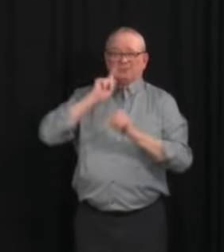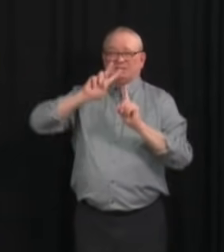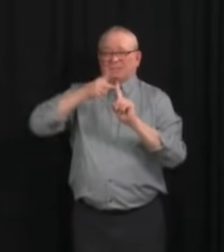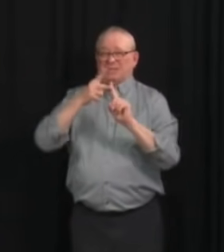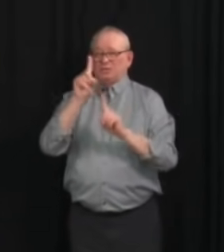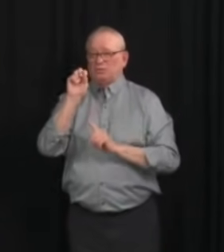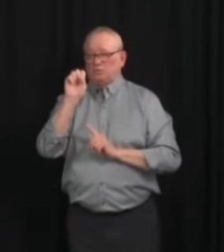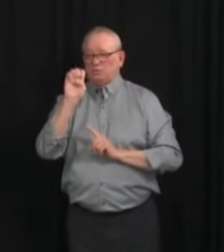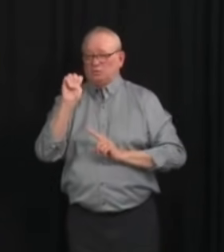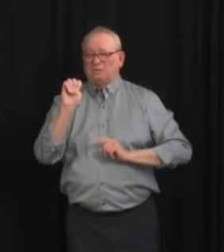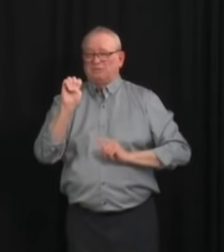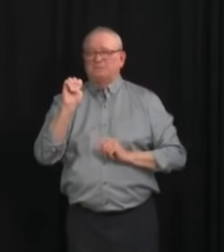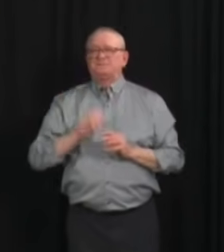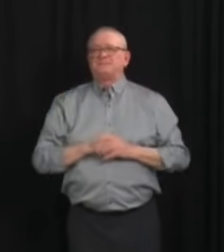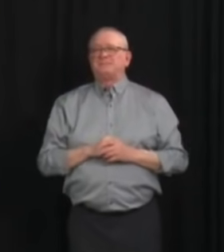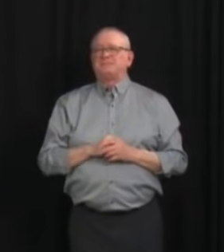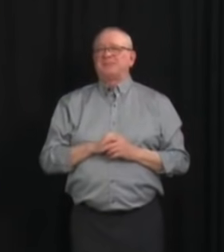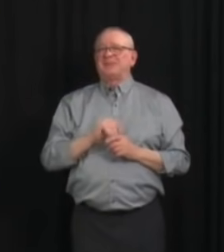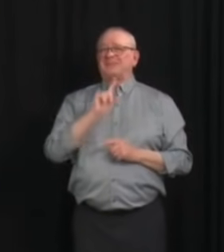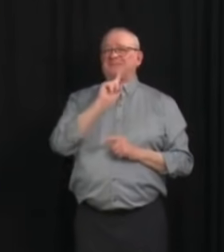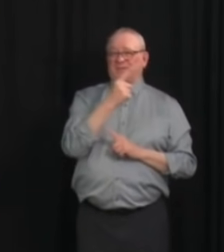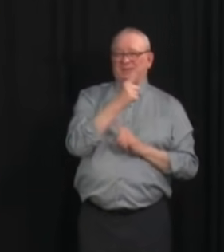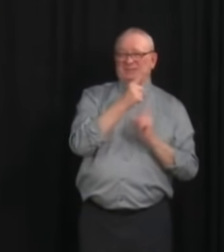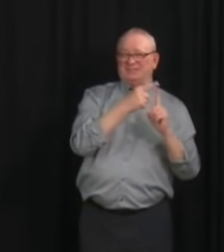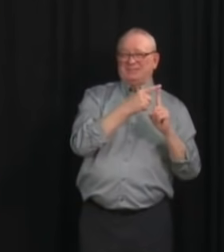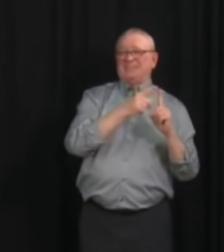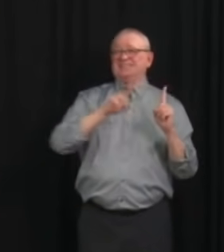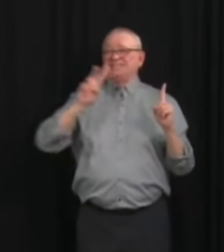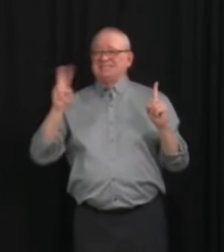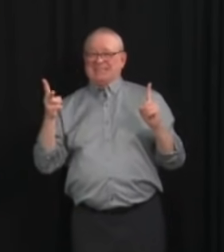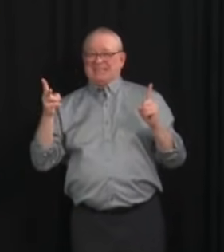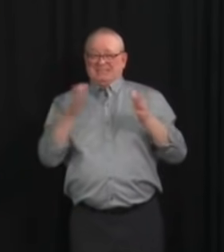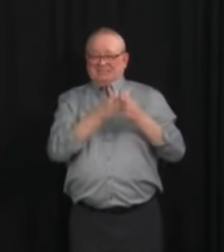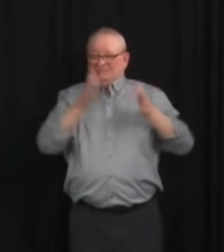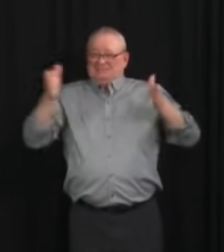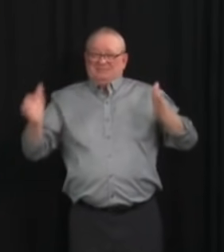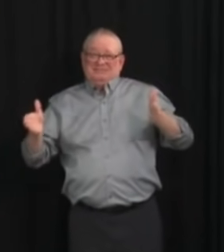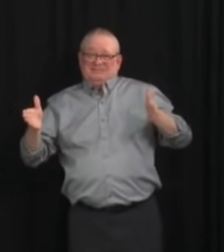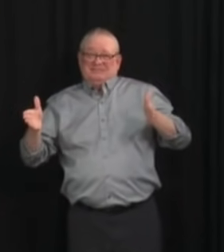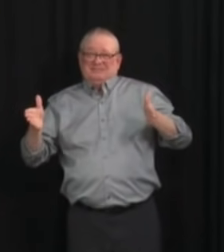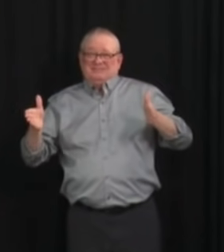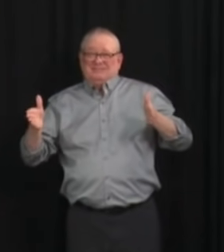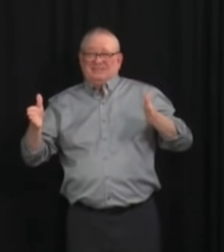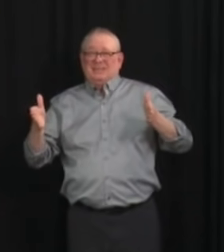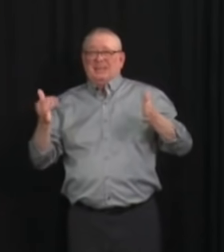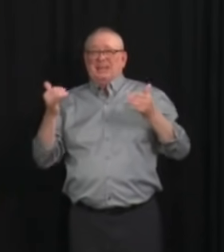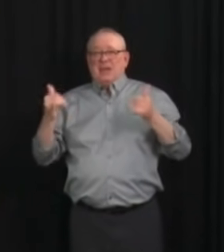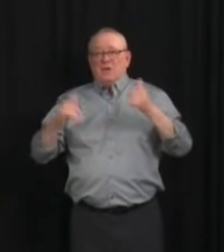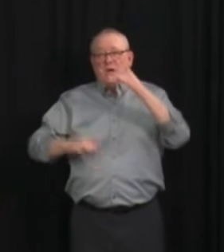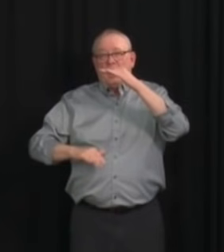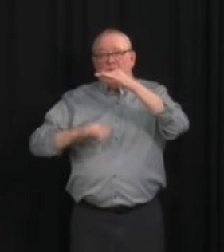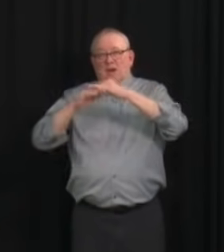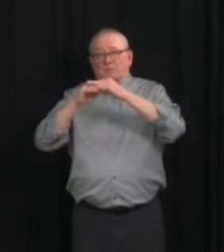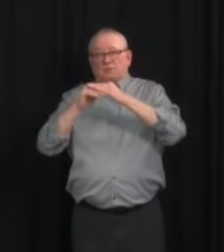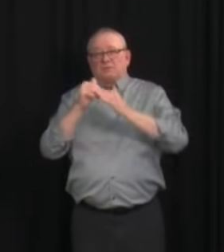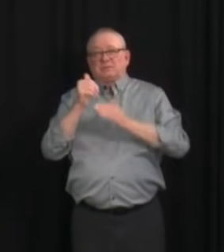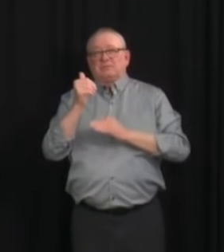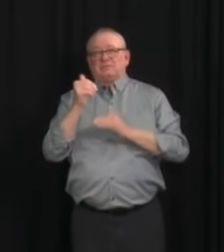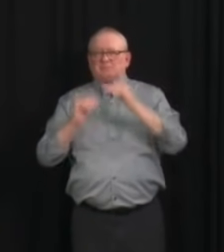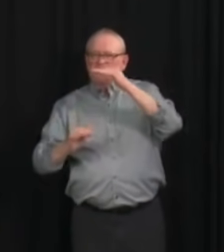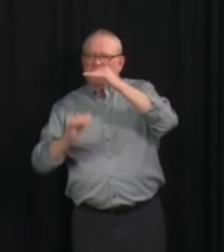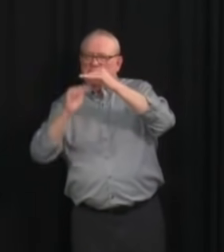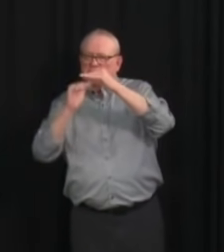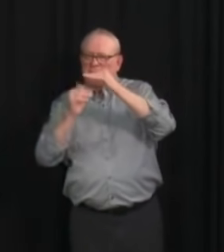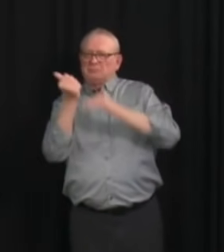the first and second doses for all vaccines to a maximum of 16 weeks. However, once we